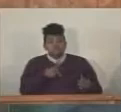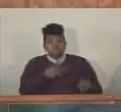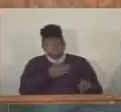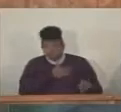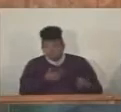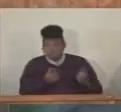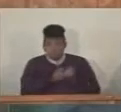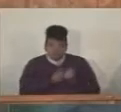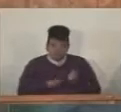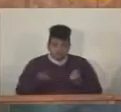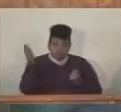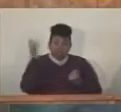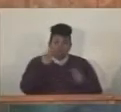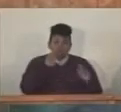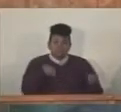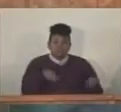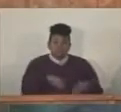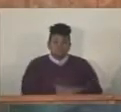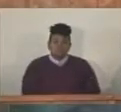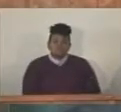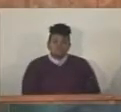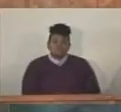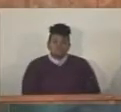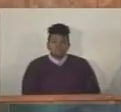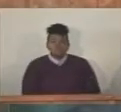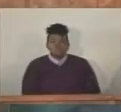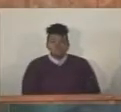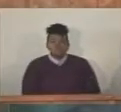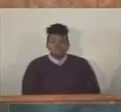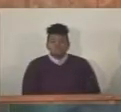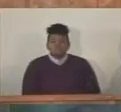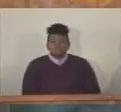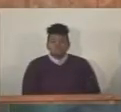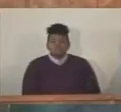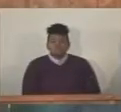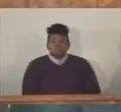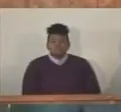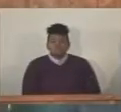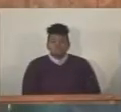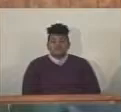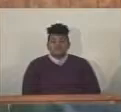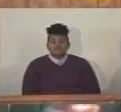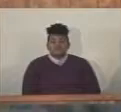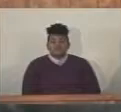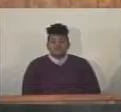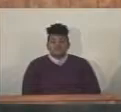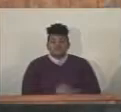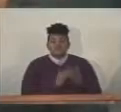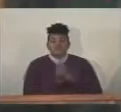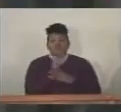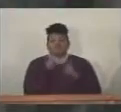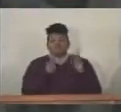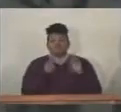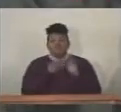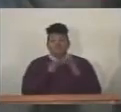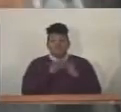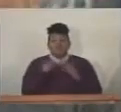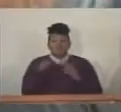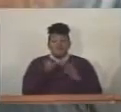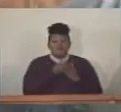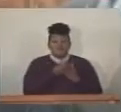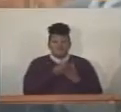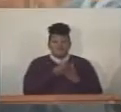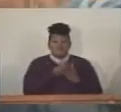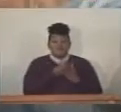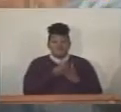that from time to time, when certain offenses are deliberated, a judge has in a